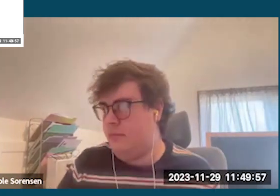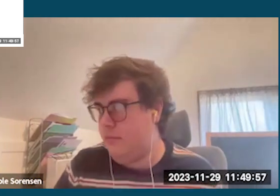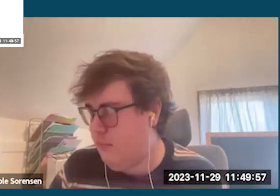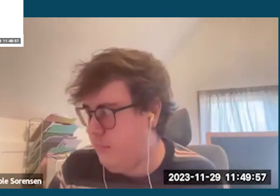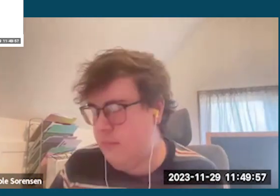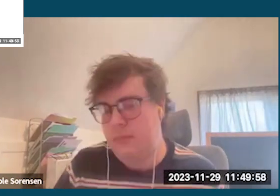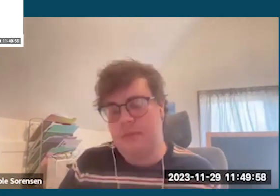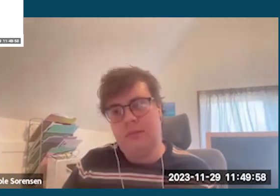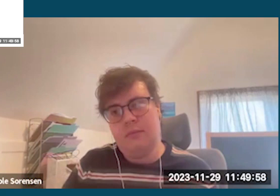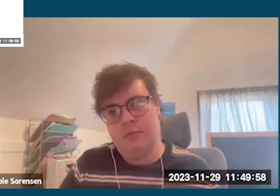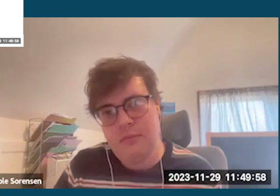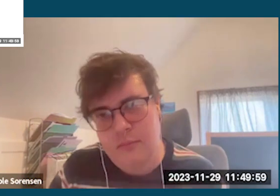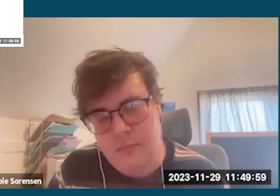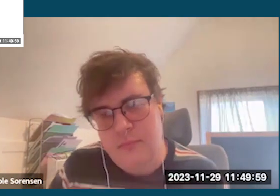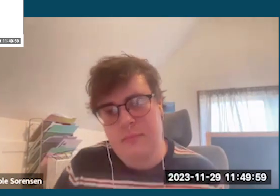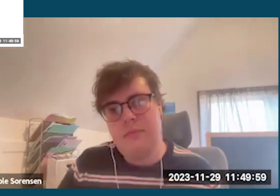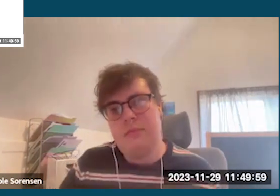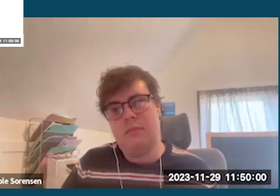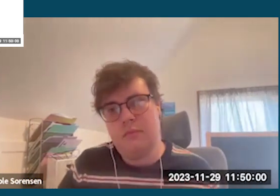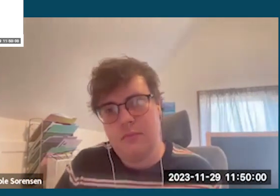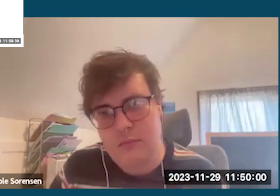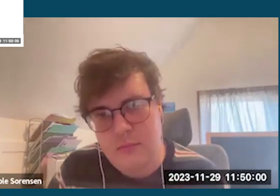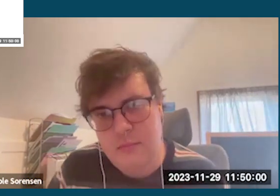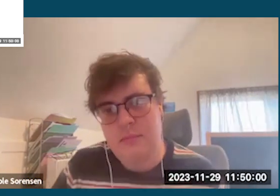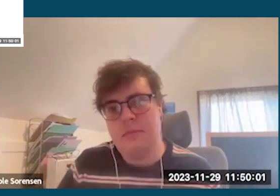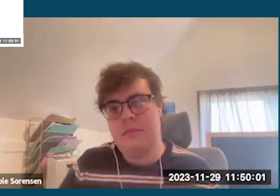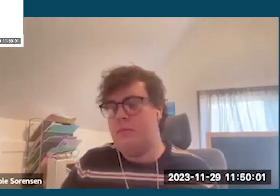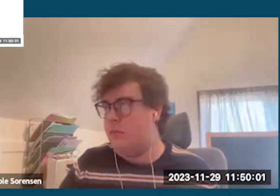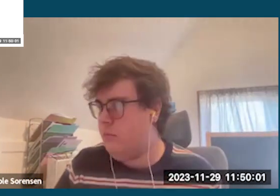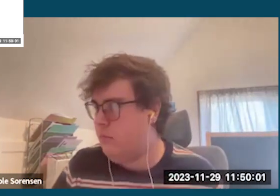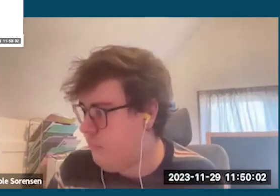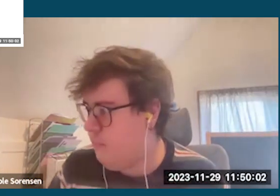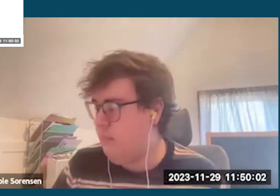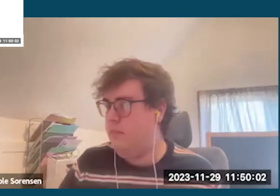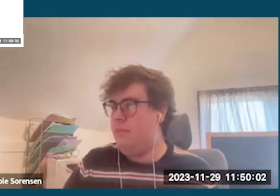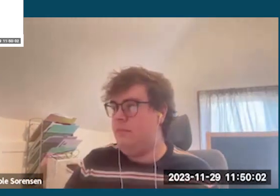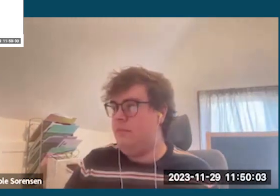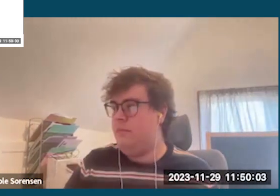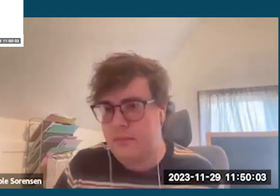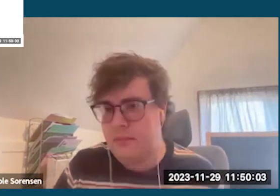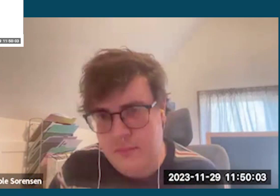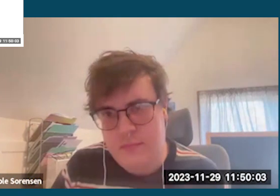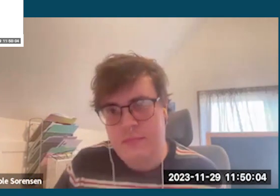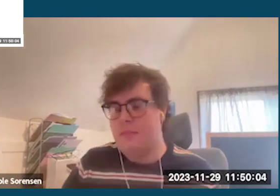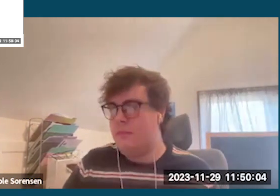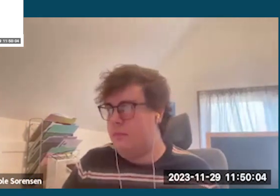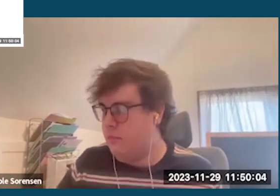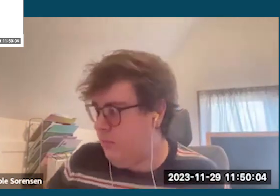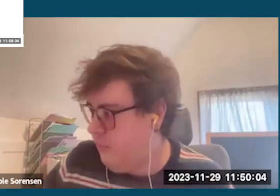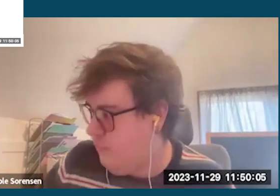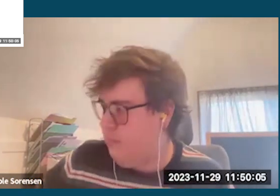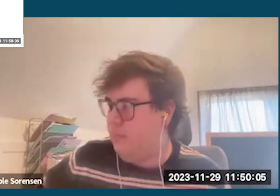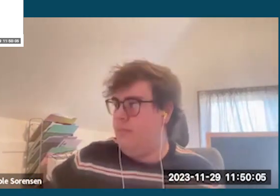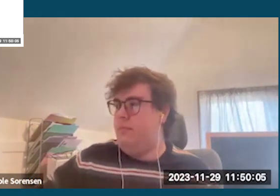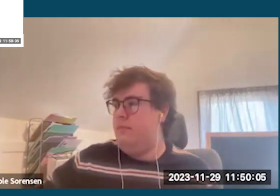in things like sex, drinking, and drug use. Some may be queer or trans too. One of my